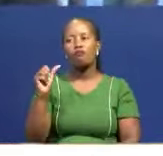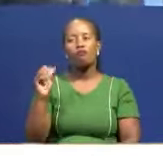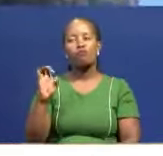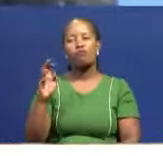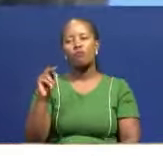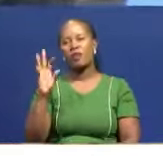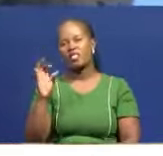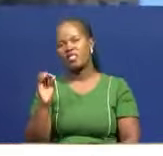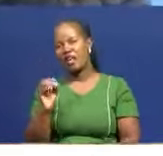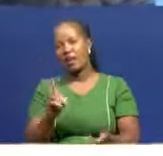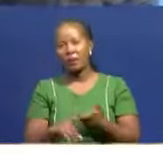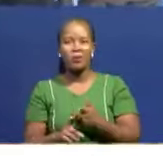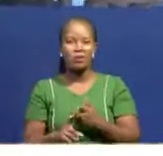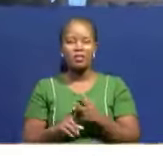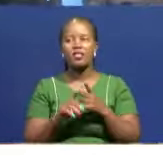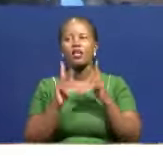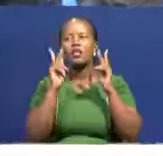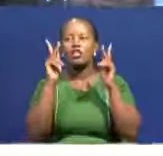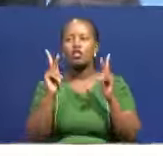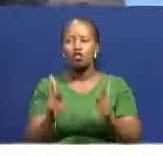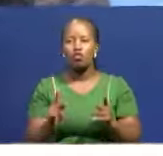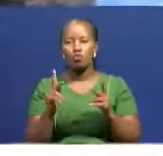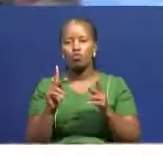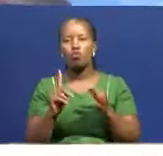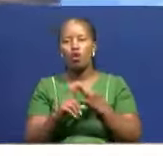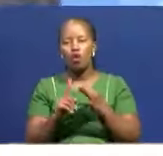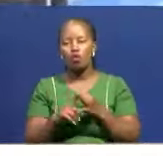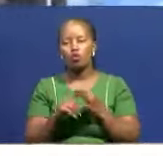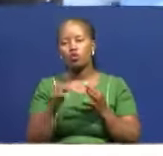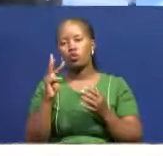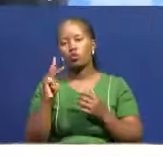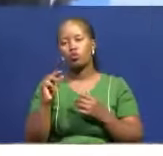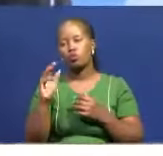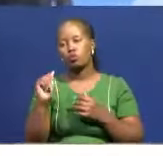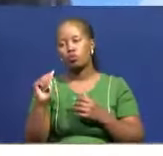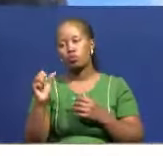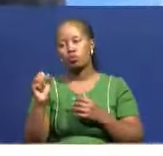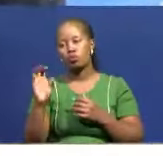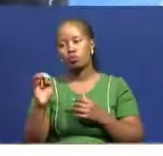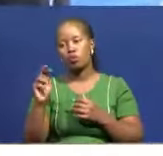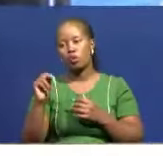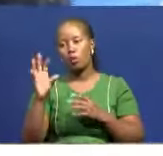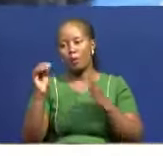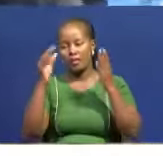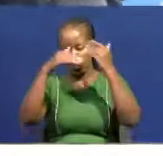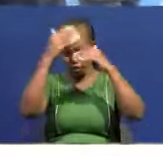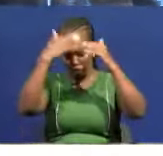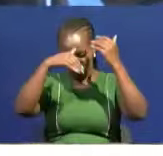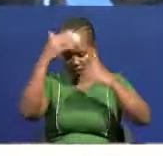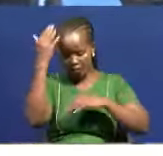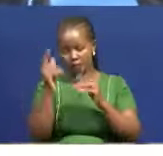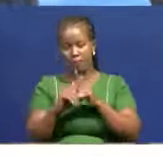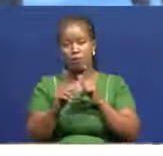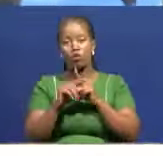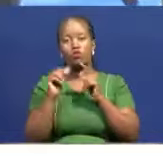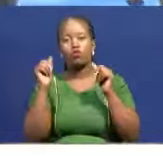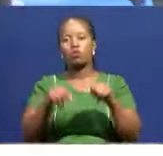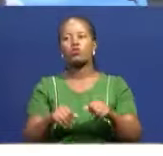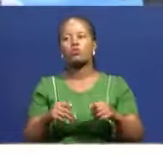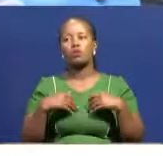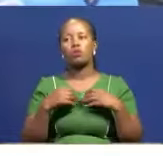feed into Kisumu RFC, which would then feed into Maseno University. And then that way, they can be able to build players through there.